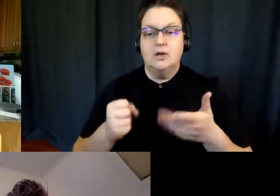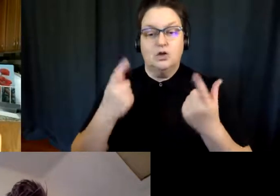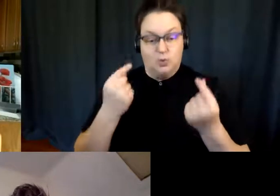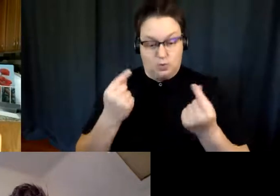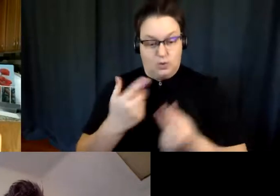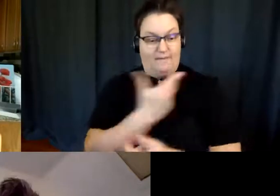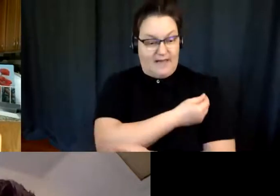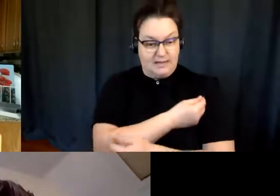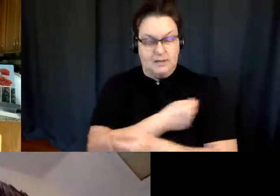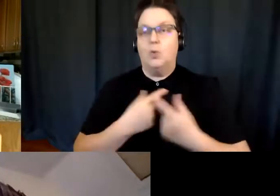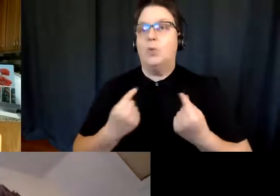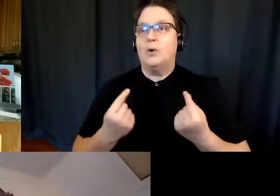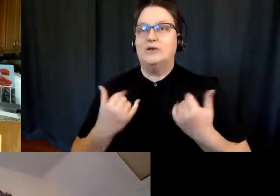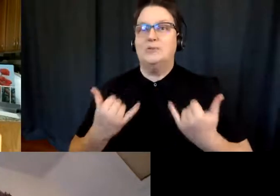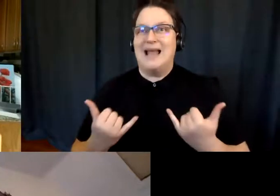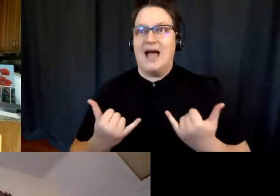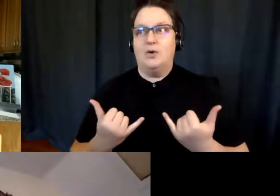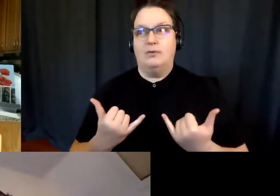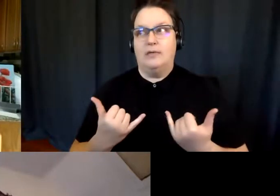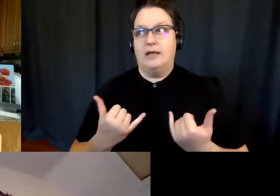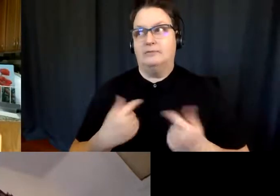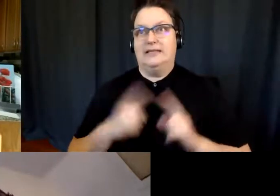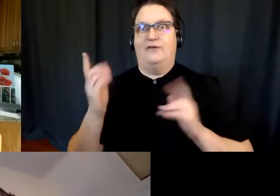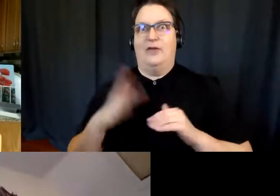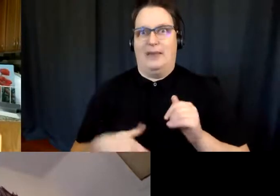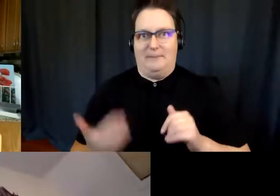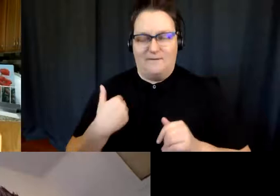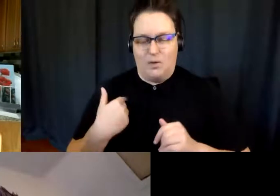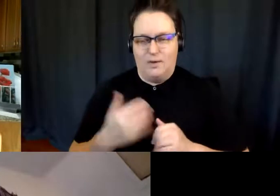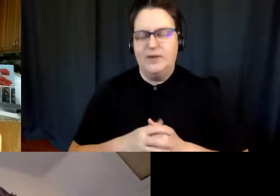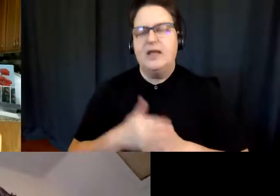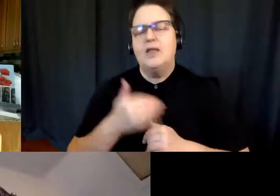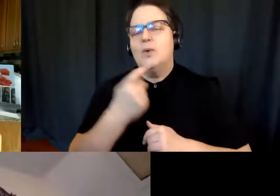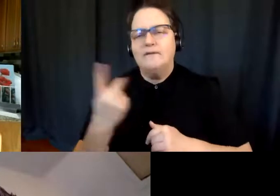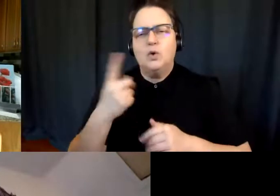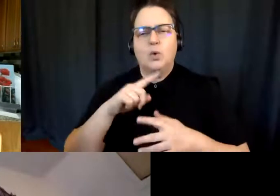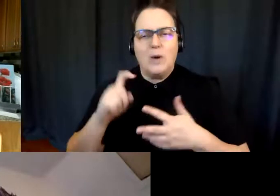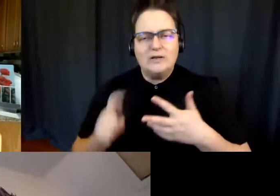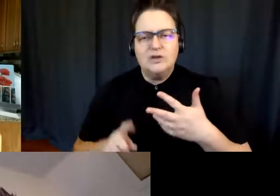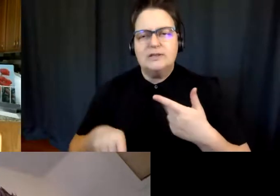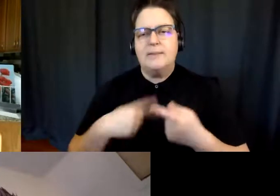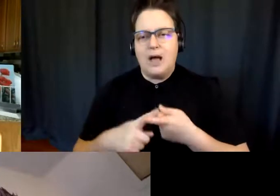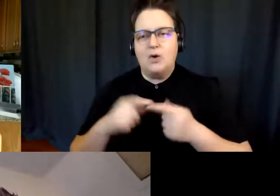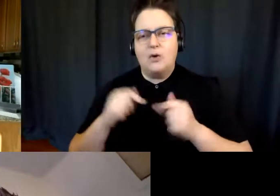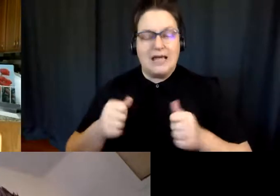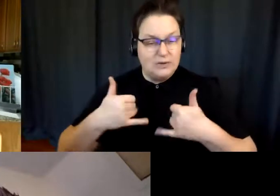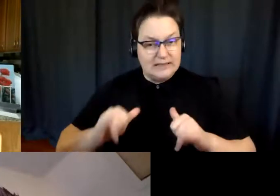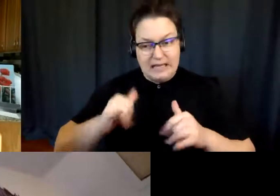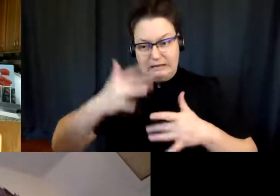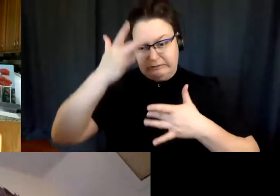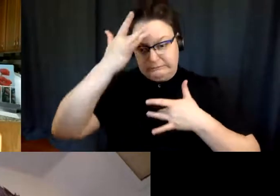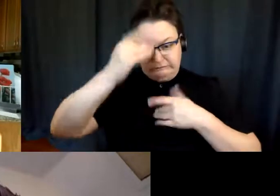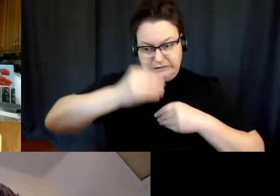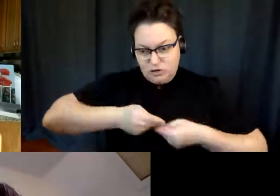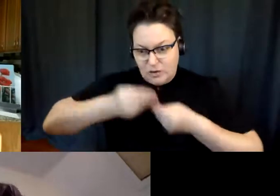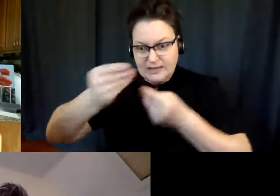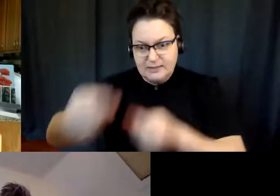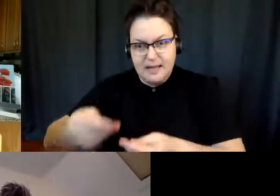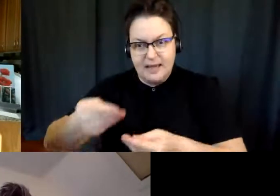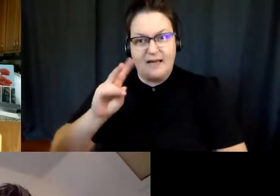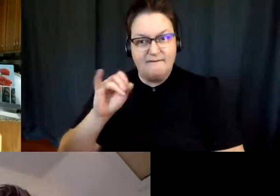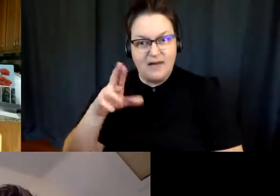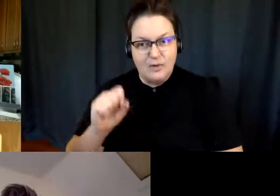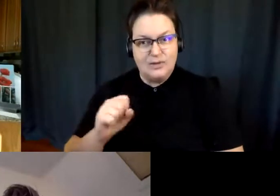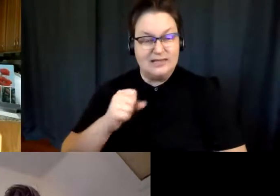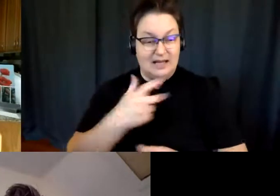vaccinated. That's different from before. And then there were a couple questions about, can you still transmit the virus if you're vaccinated? And is it possible